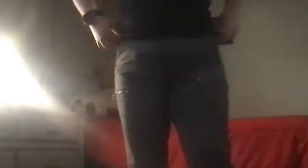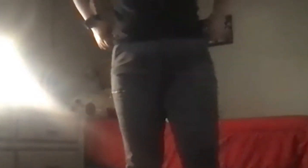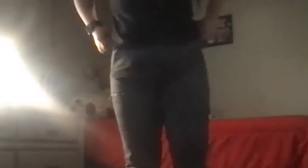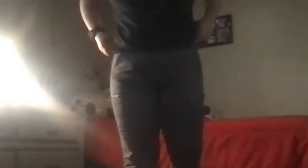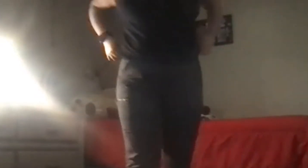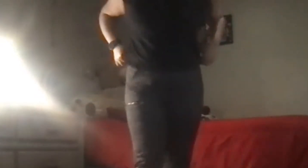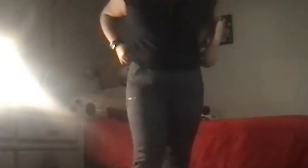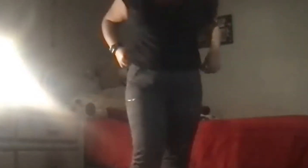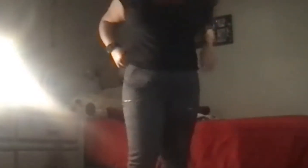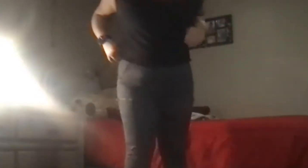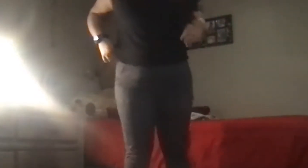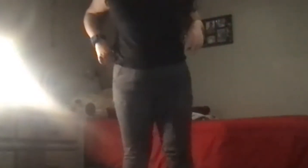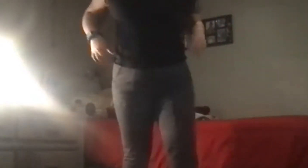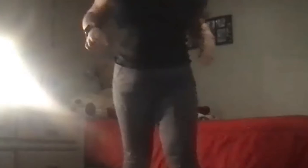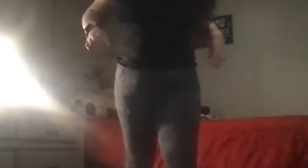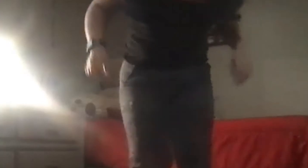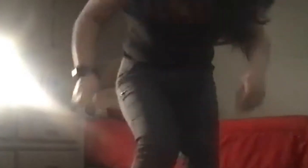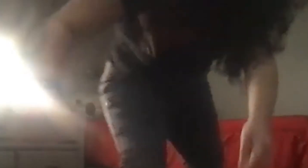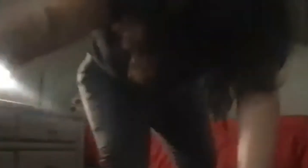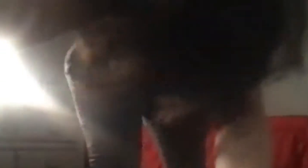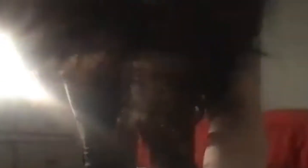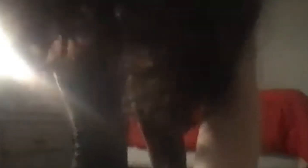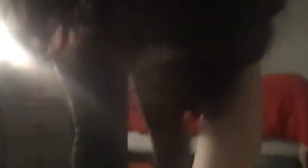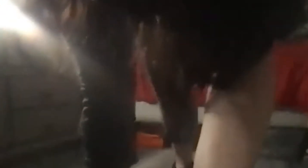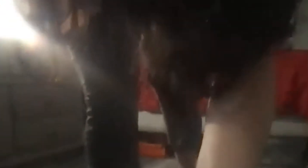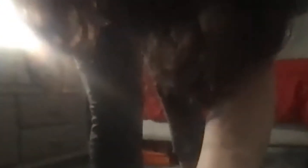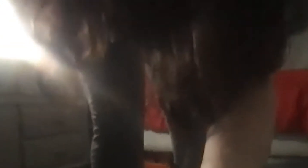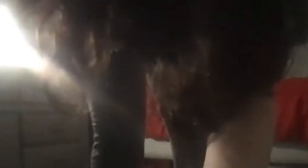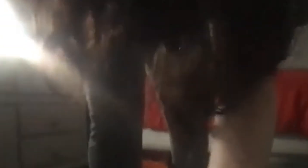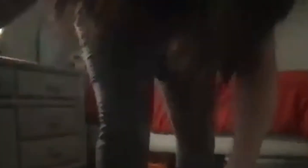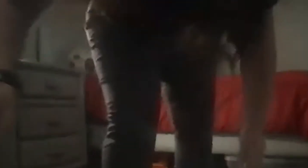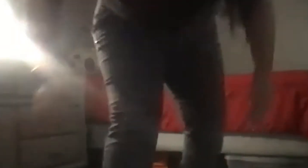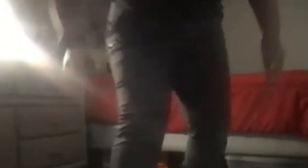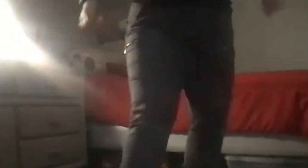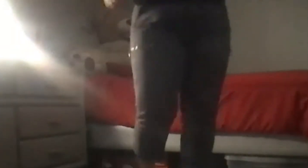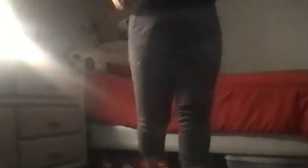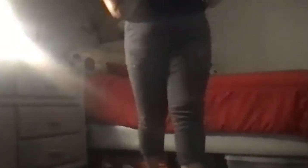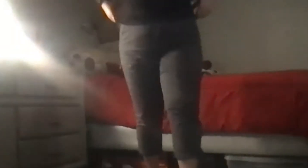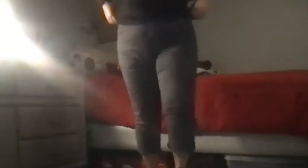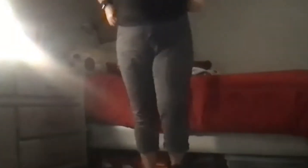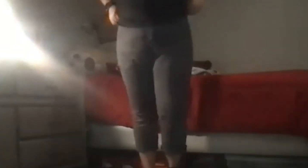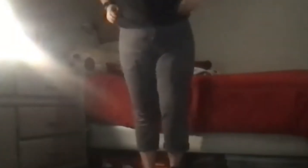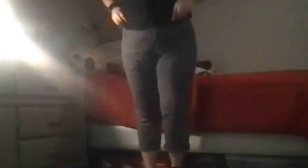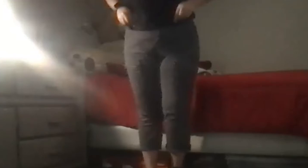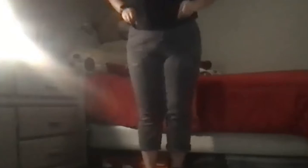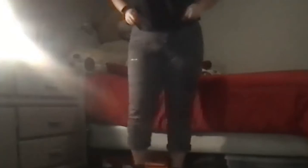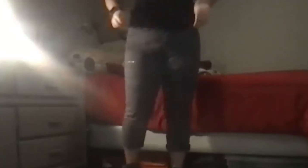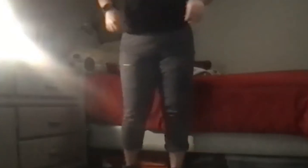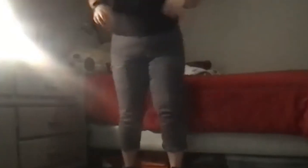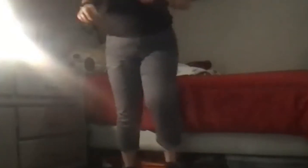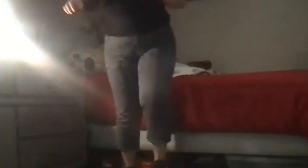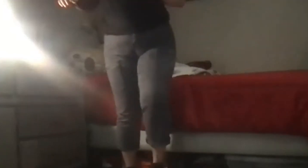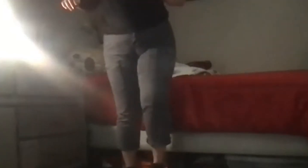la amante loca que me erizaba la piel? Porque ya tú no me tocas como lo hacía esa mujer. Algo